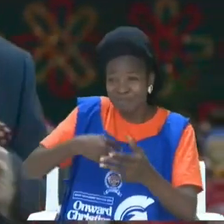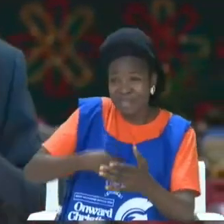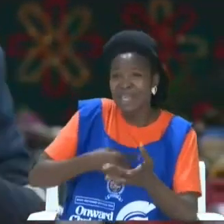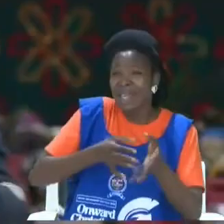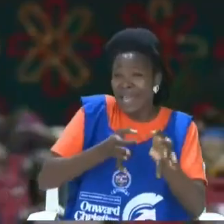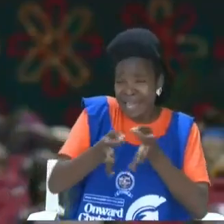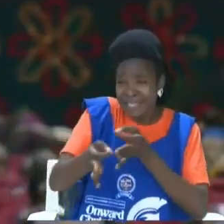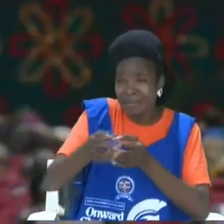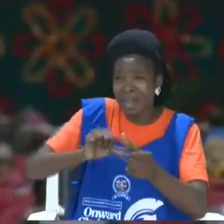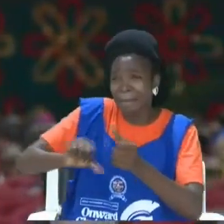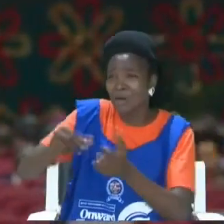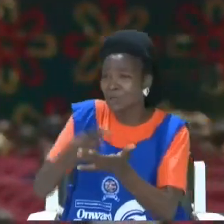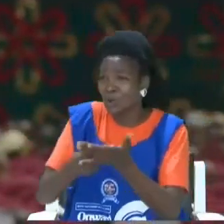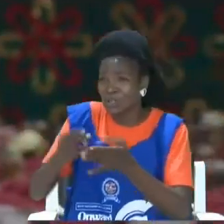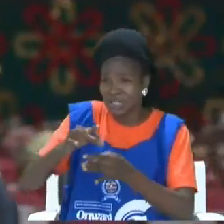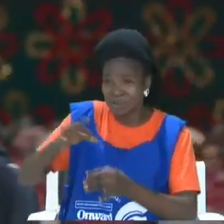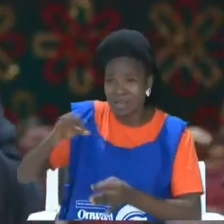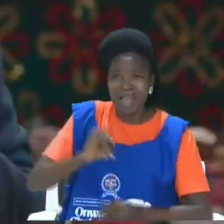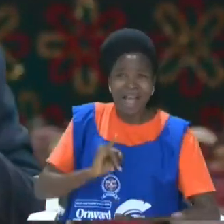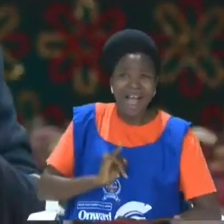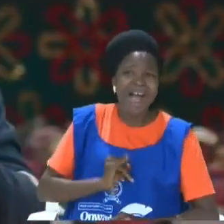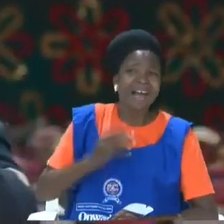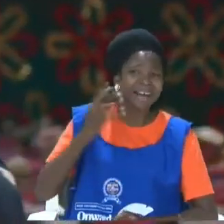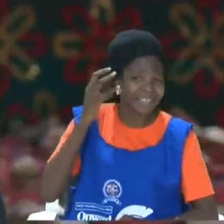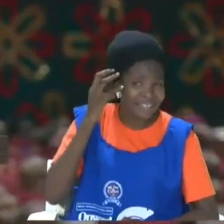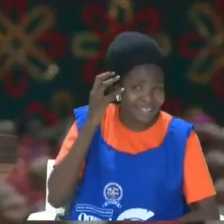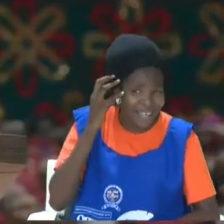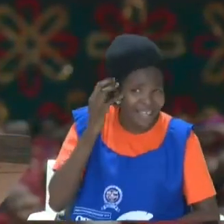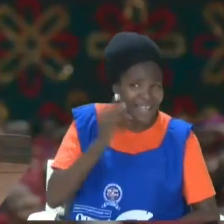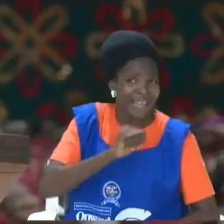Holy Spirit, I heard